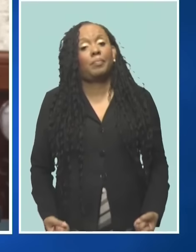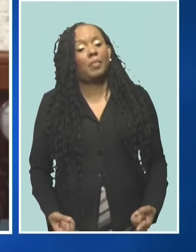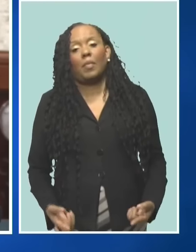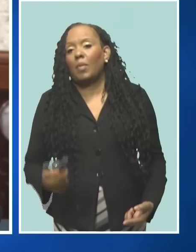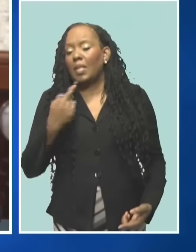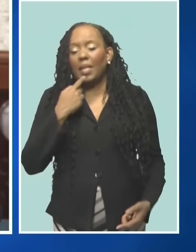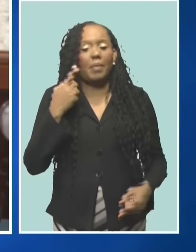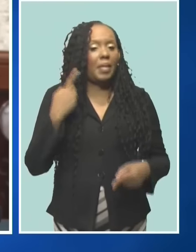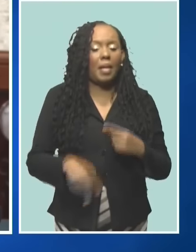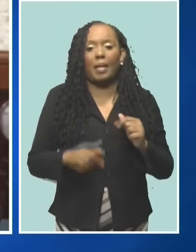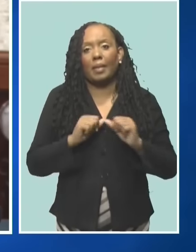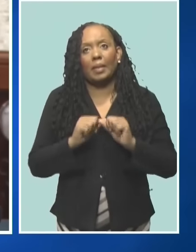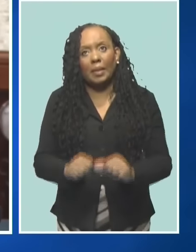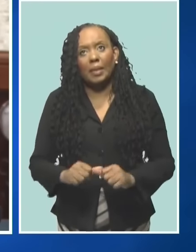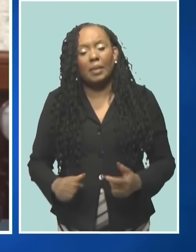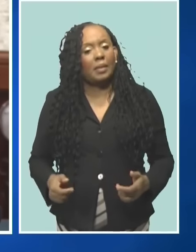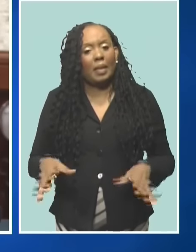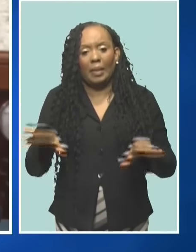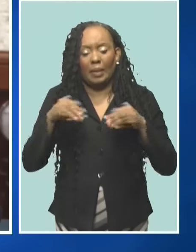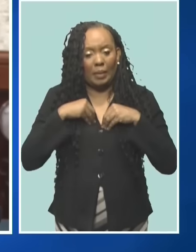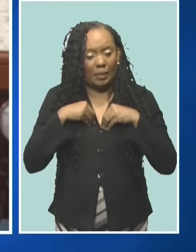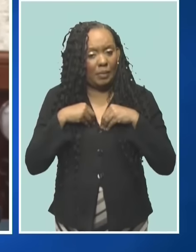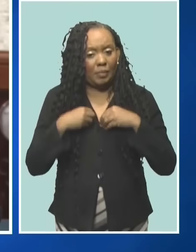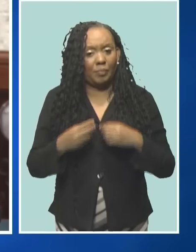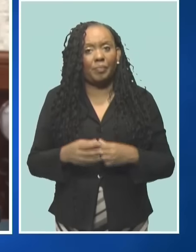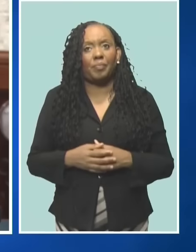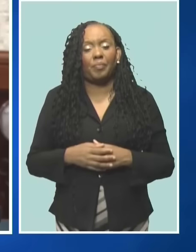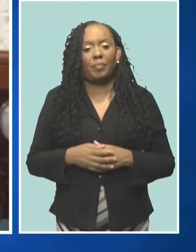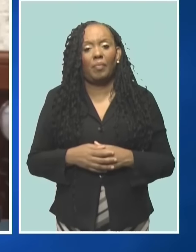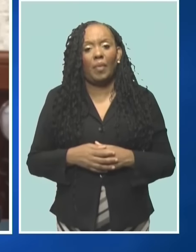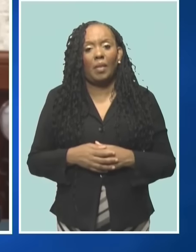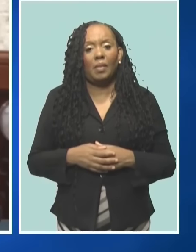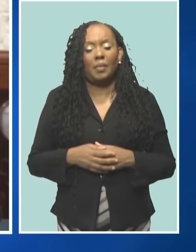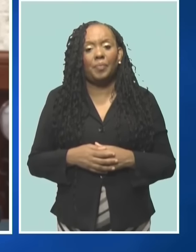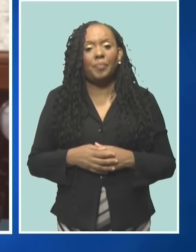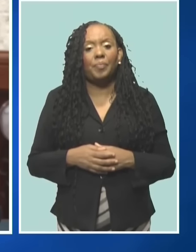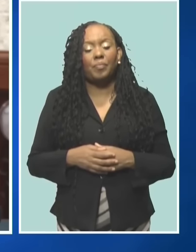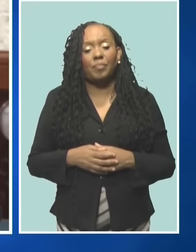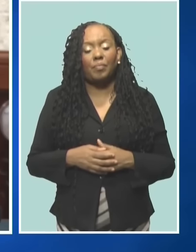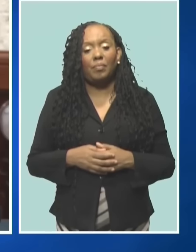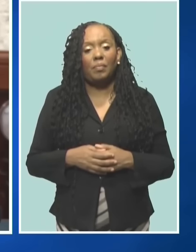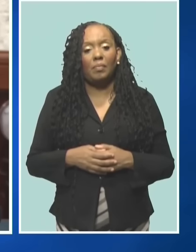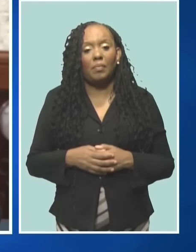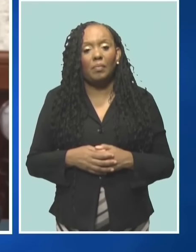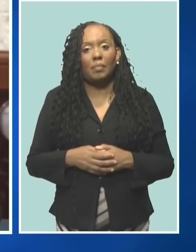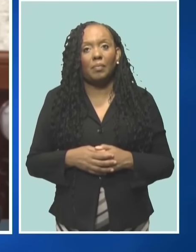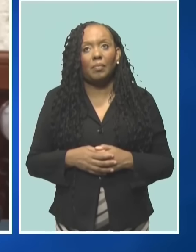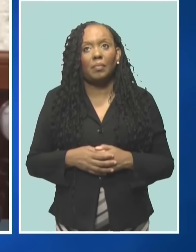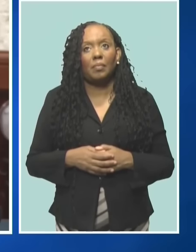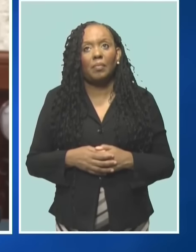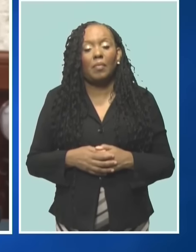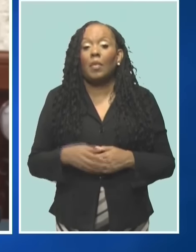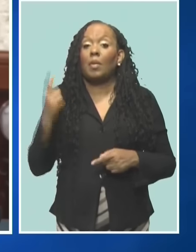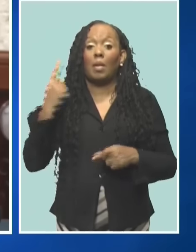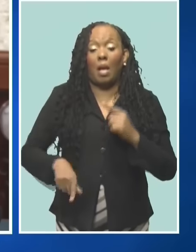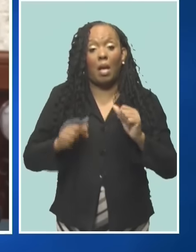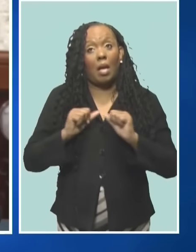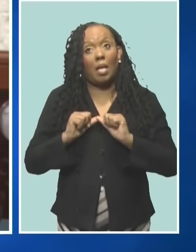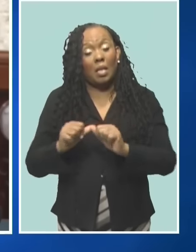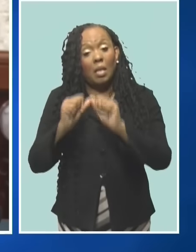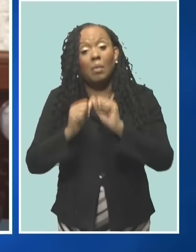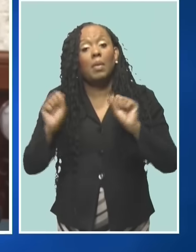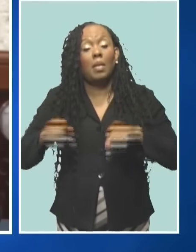the way. It is acceptable. It is acceptable. But this is no longer the way. We can